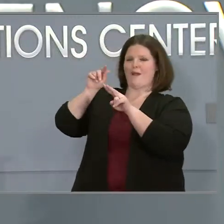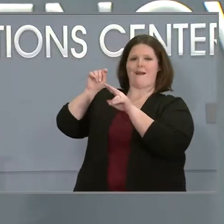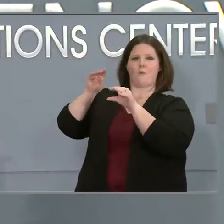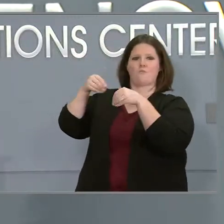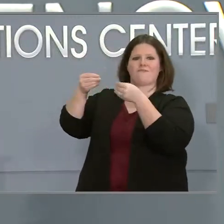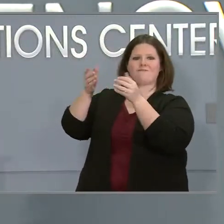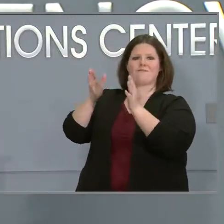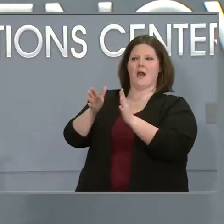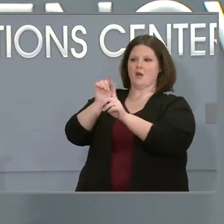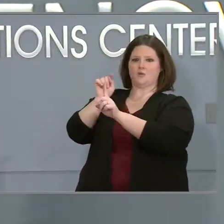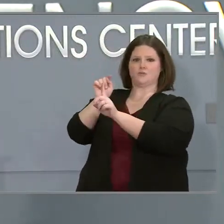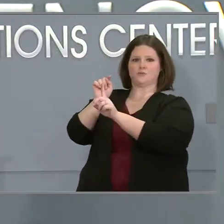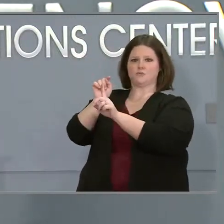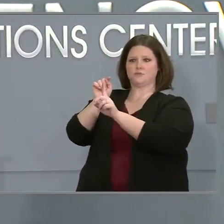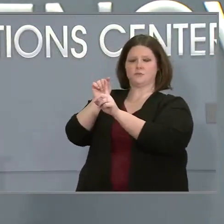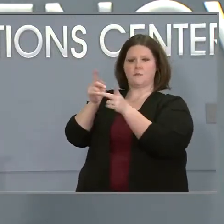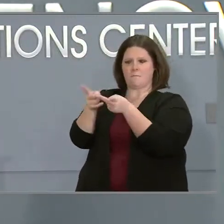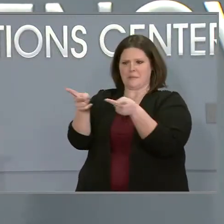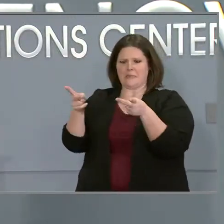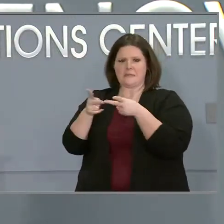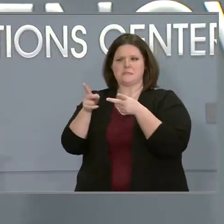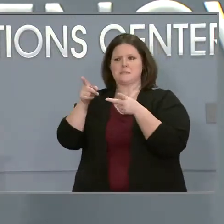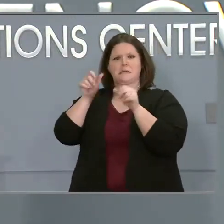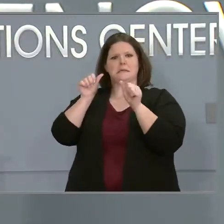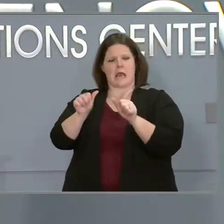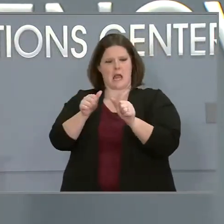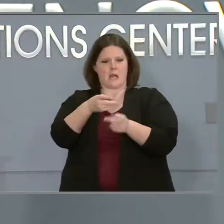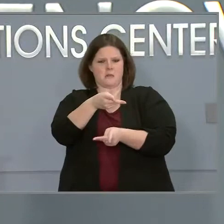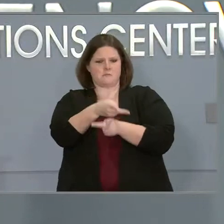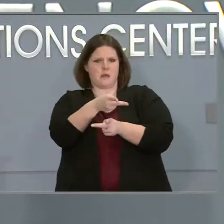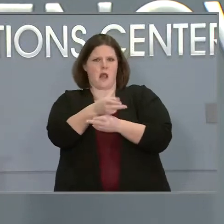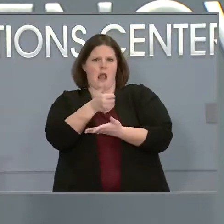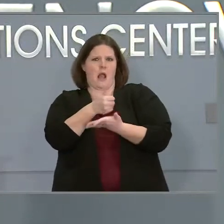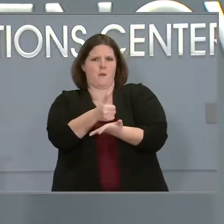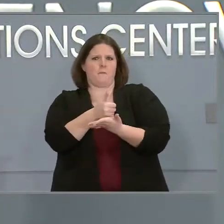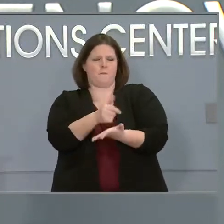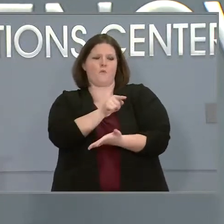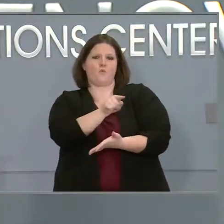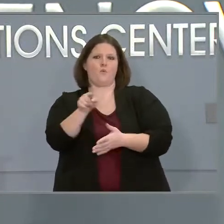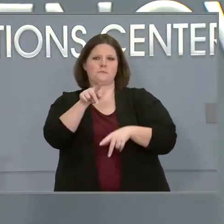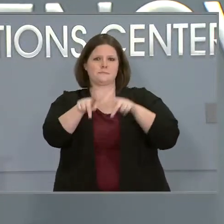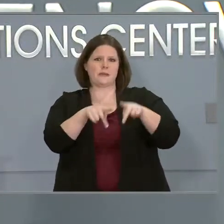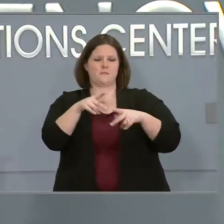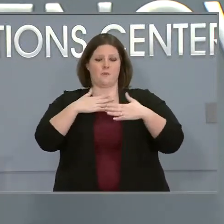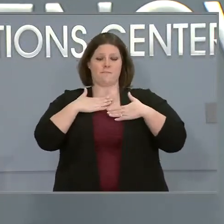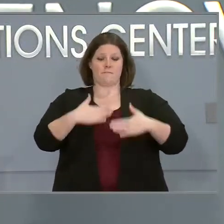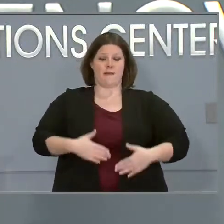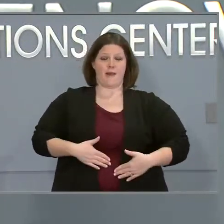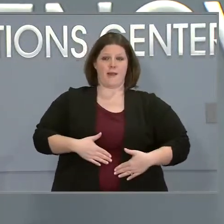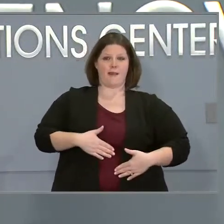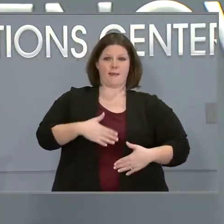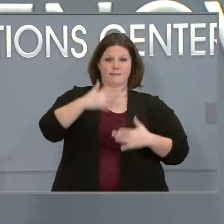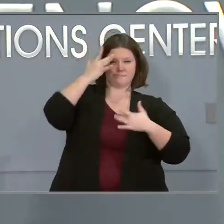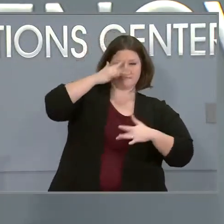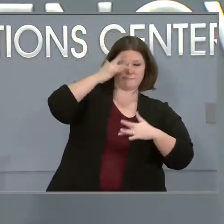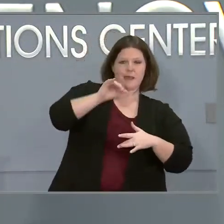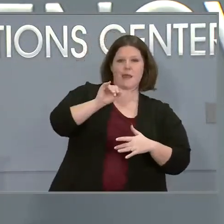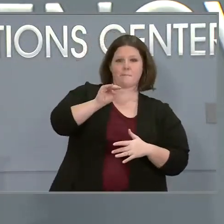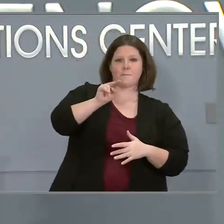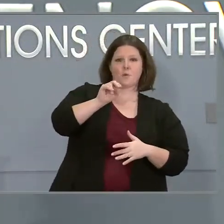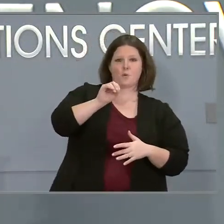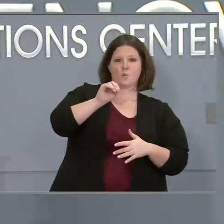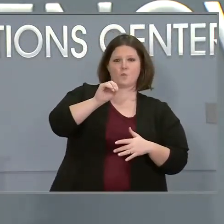that can both see patients who might be immunocompromised and can also do the prescribing and